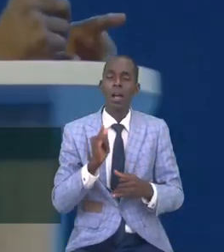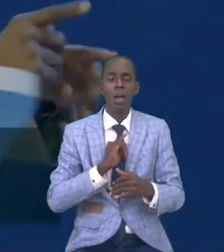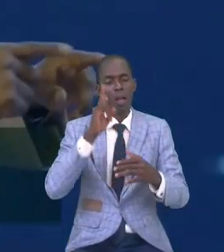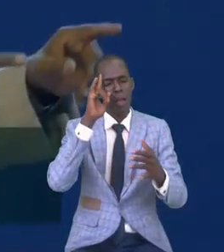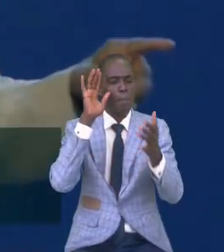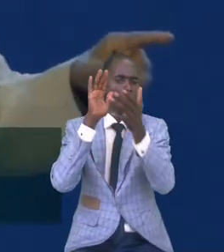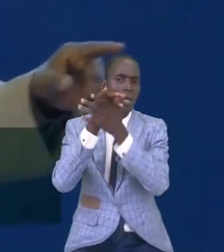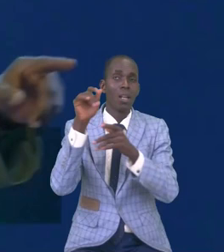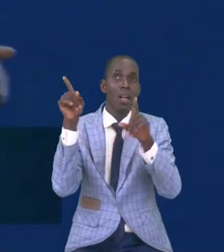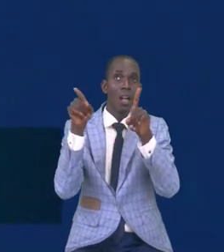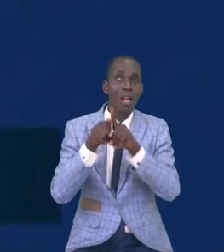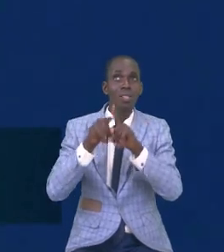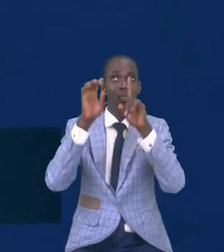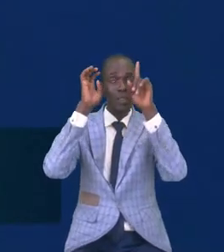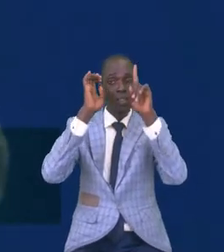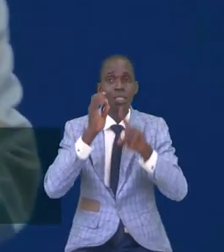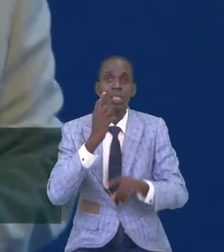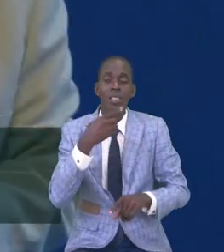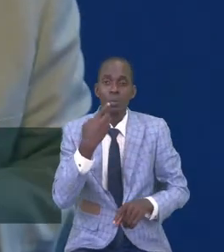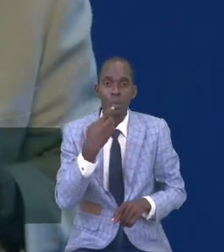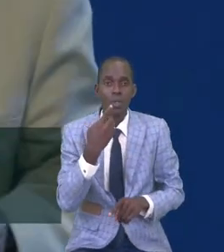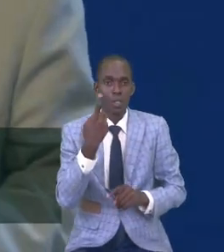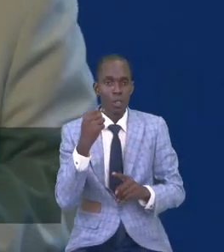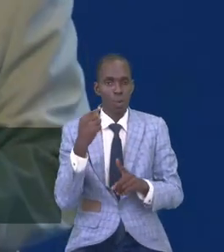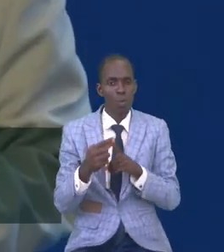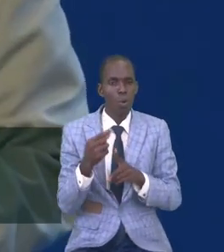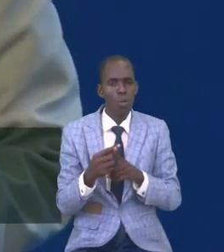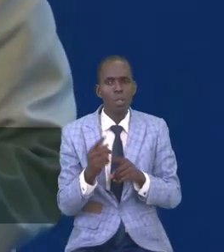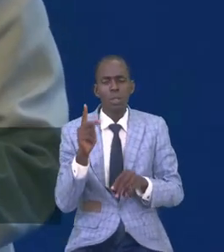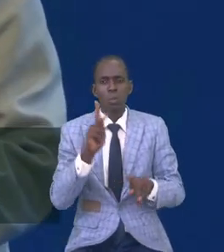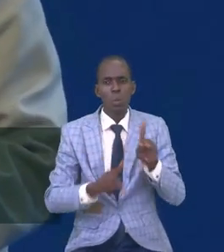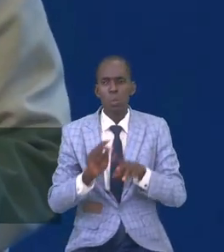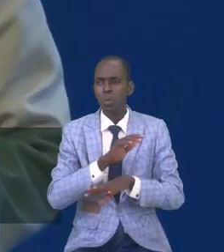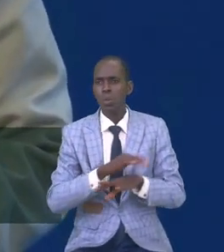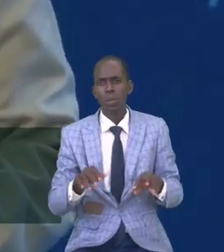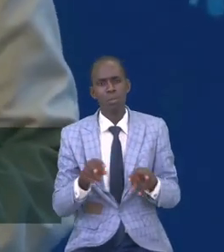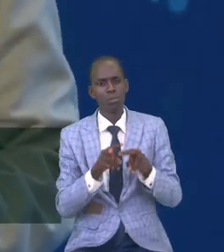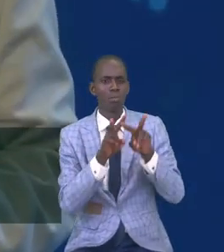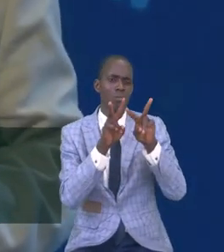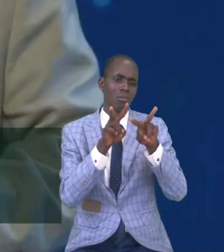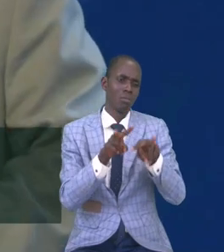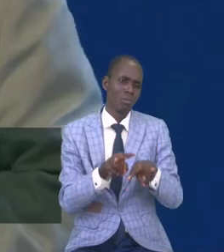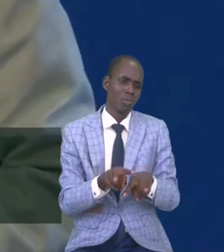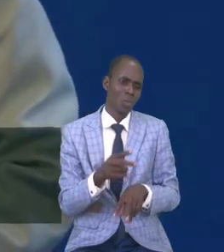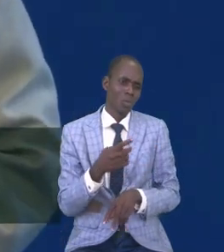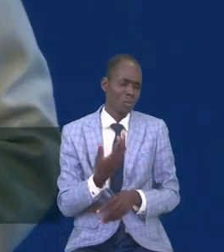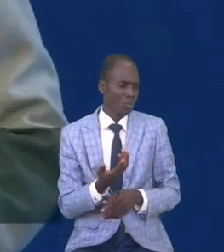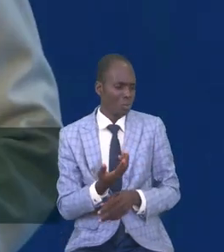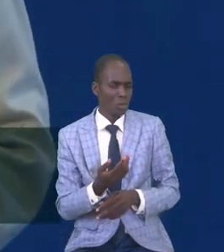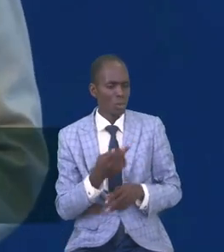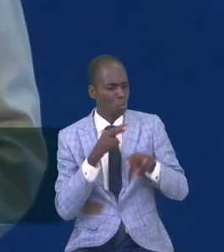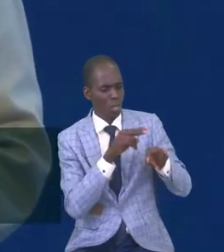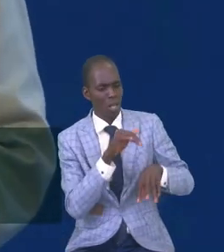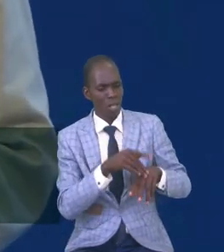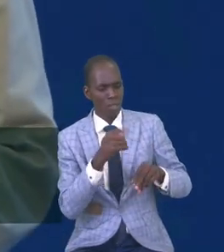he spoke the words, they didn't look at the person beside them, a religious